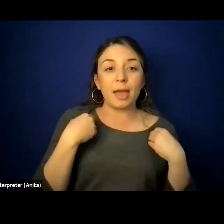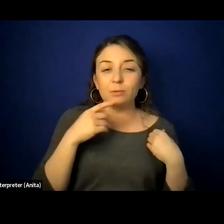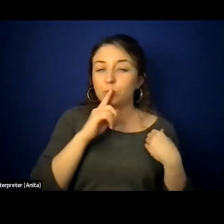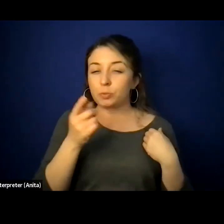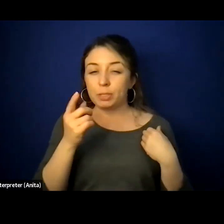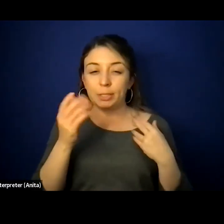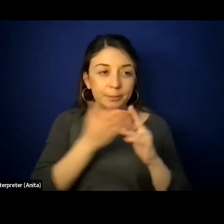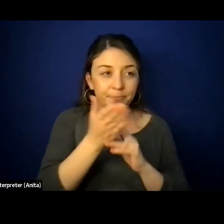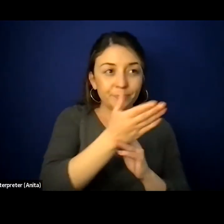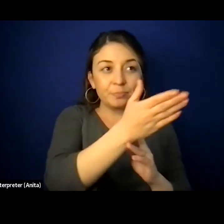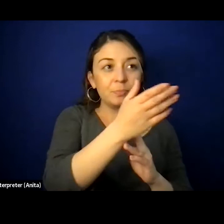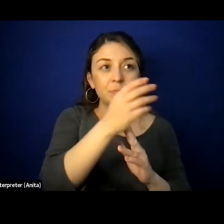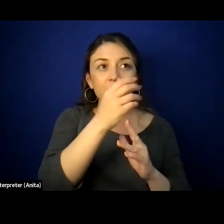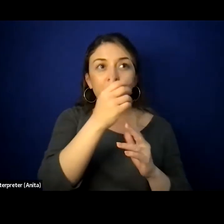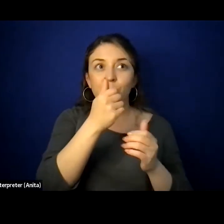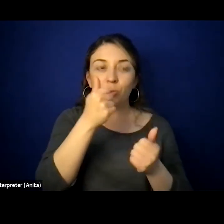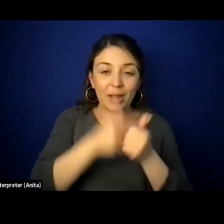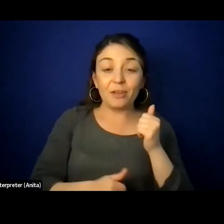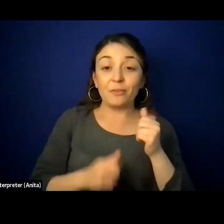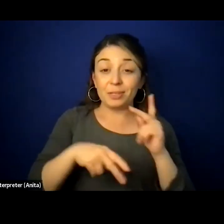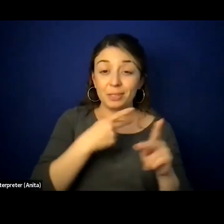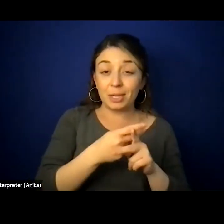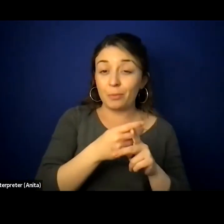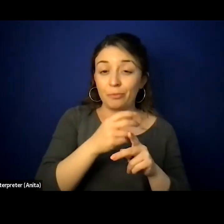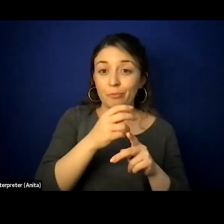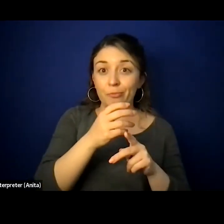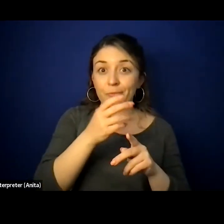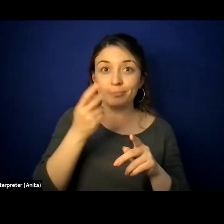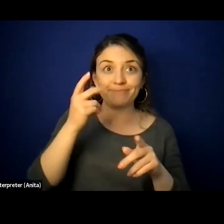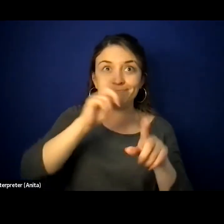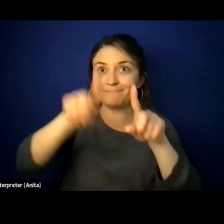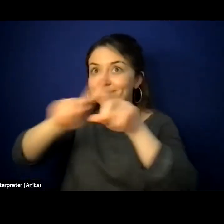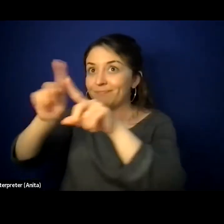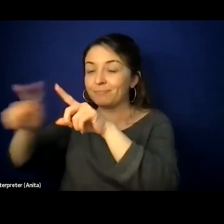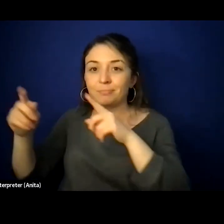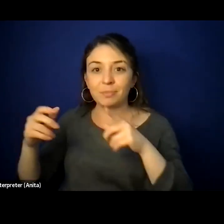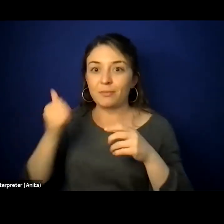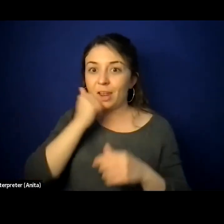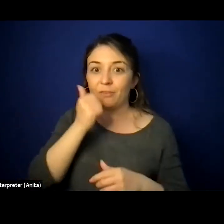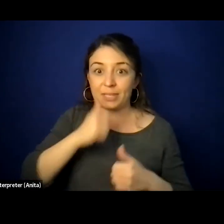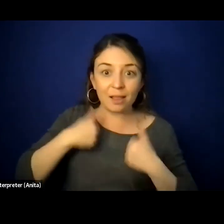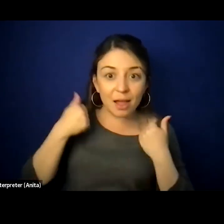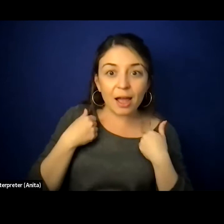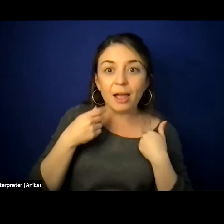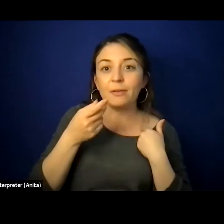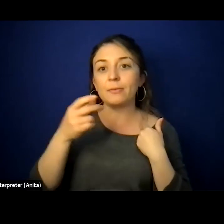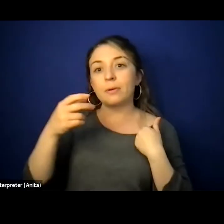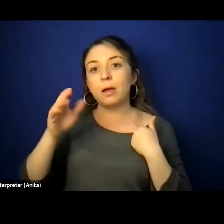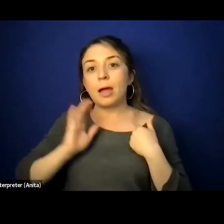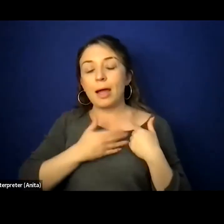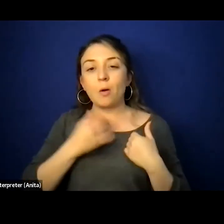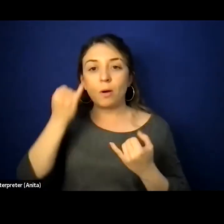that has upheld every pillar, and is present in every sector of our public life, political